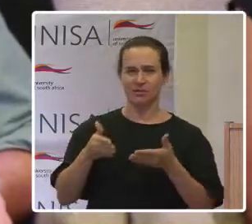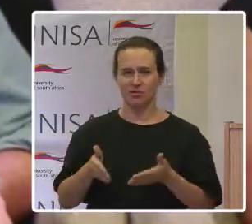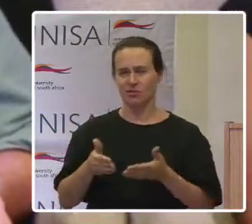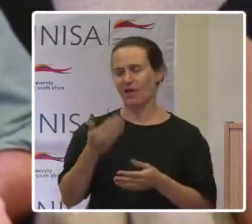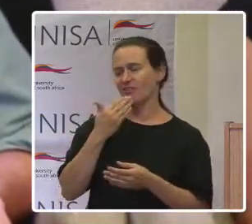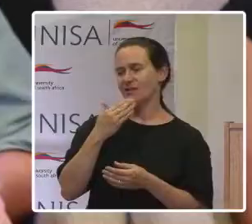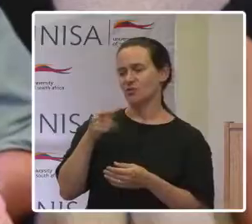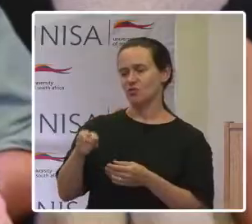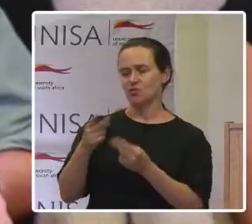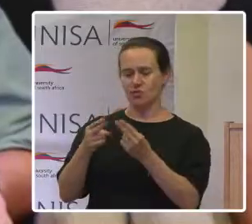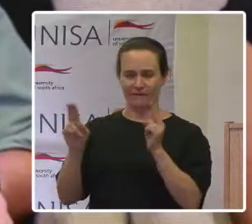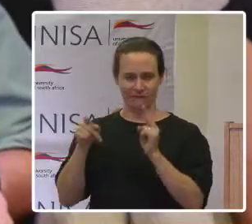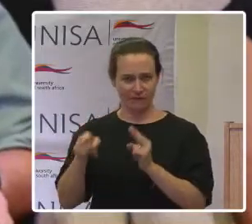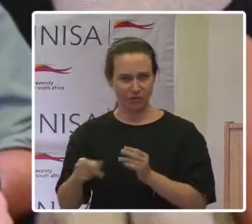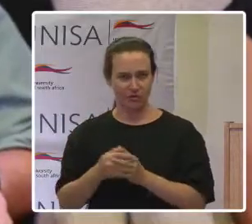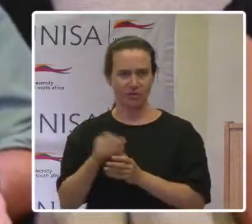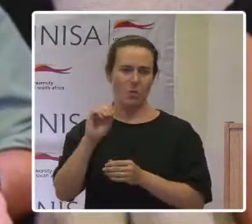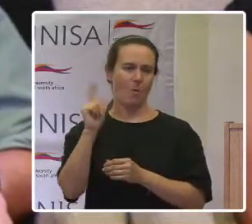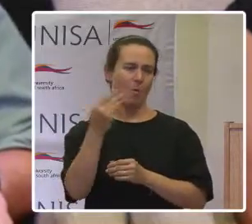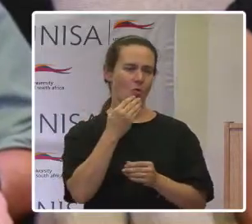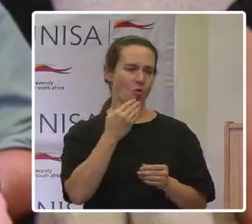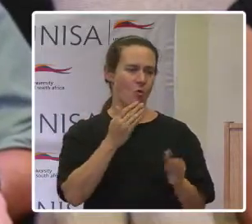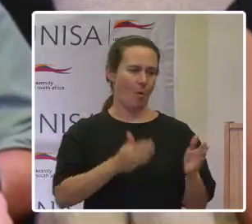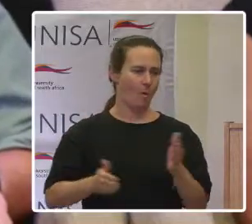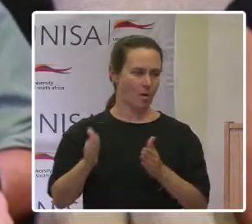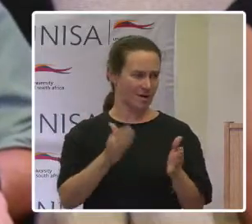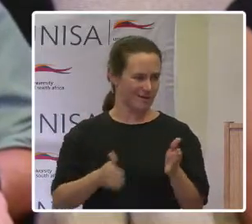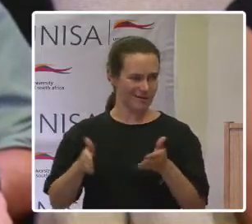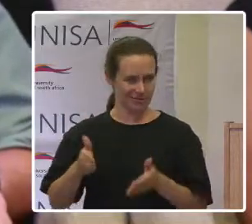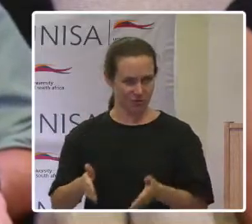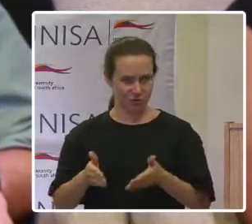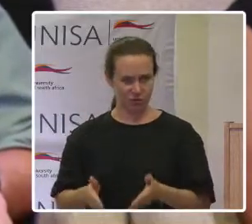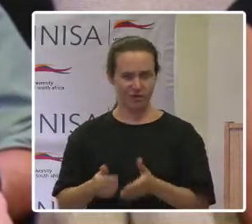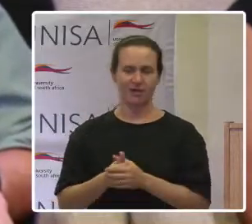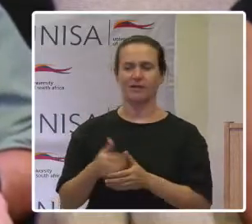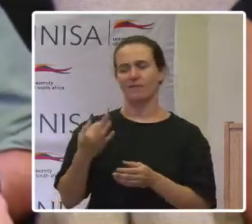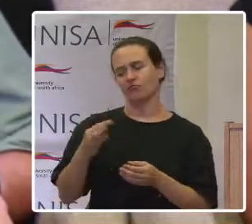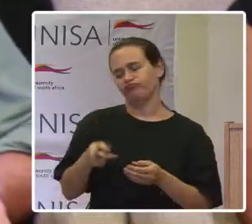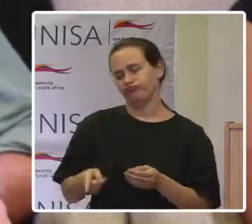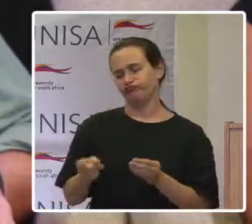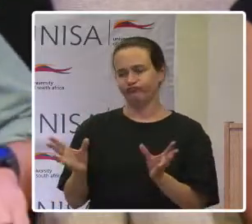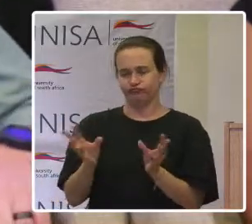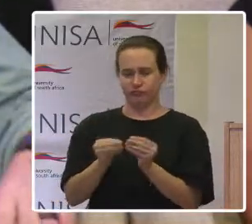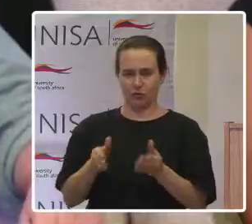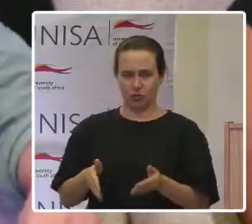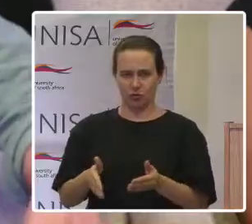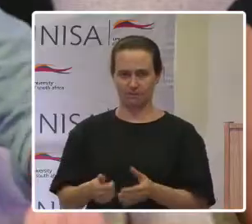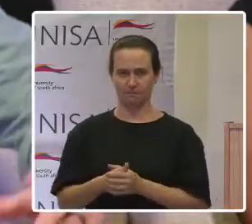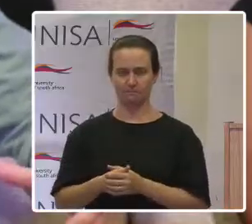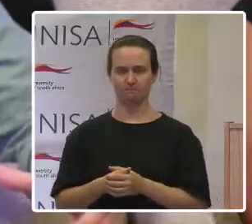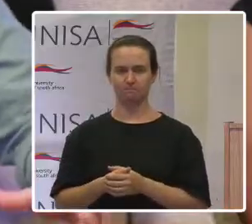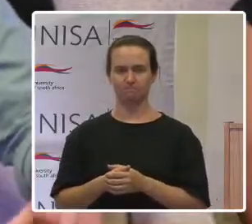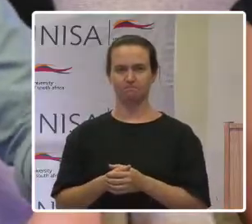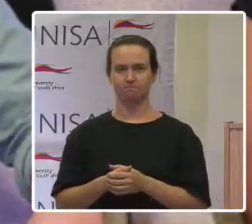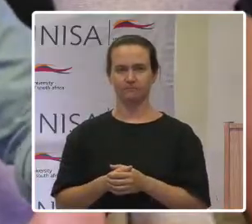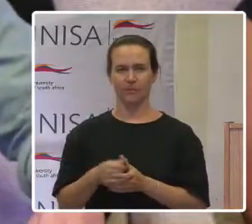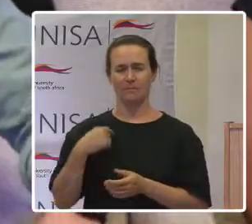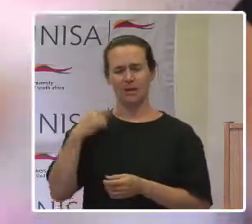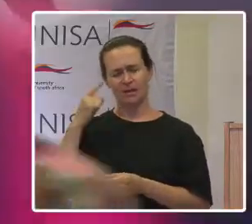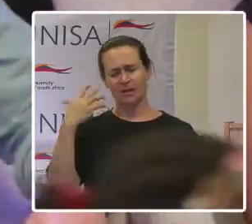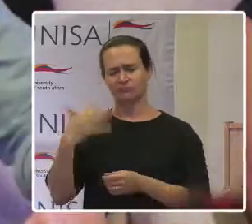UNISA, to all the organizers for having the symposium. I think it's very,